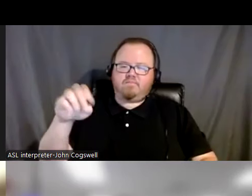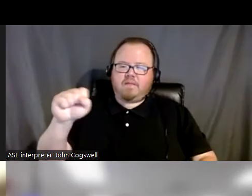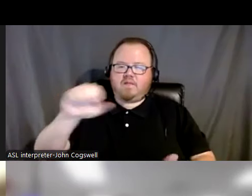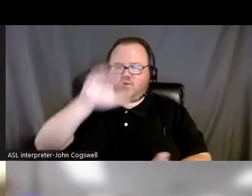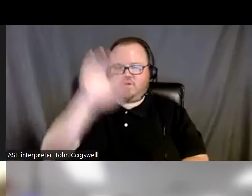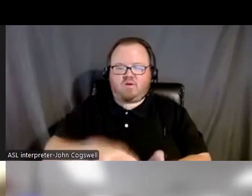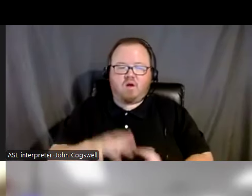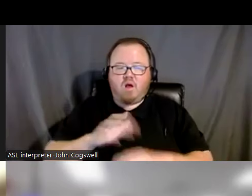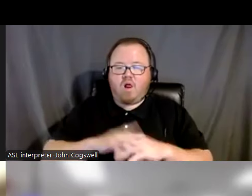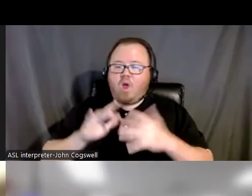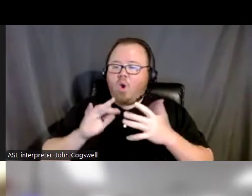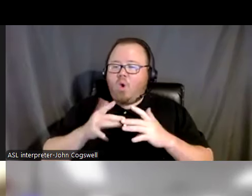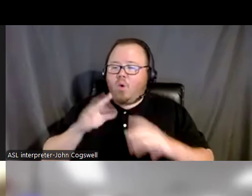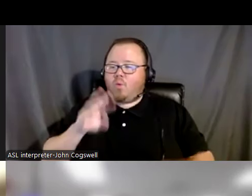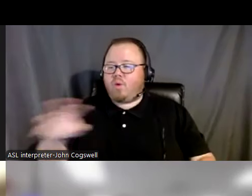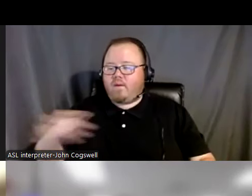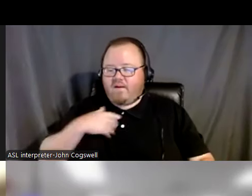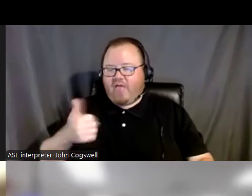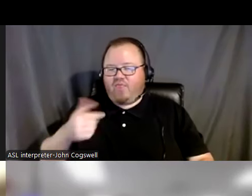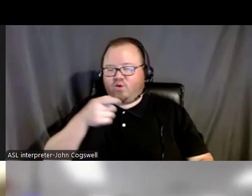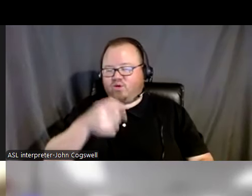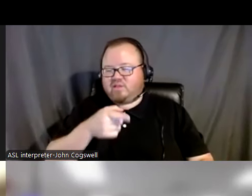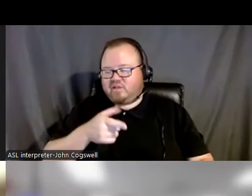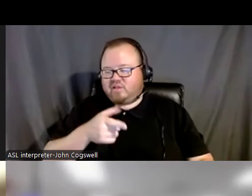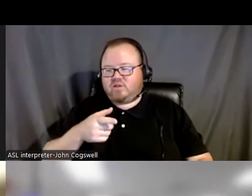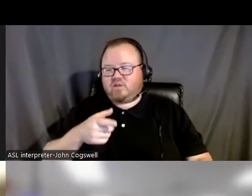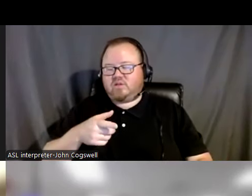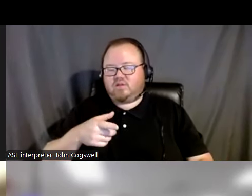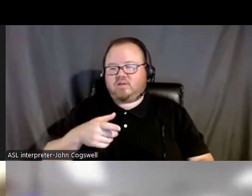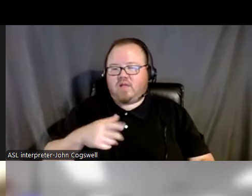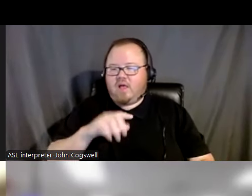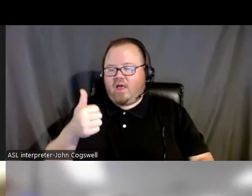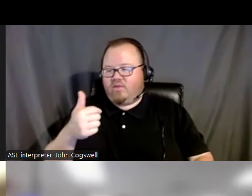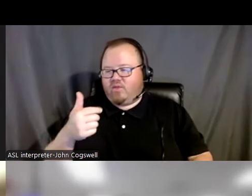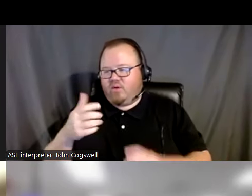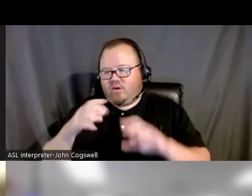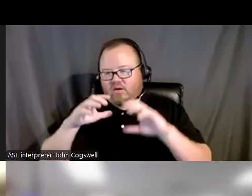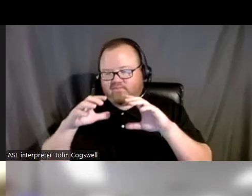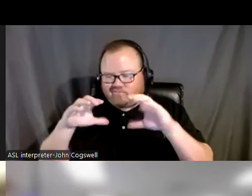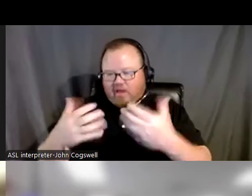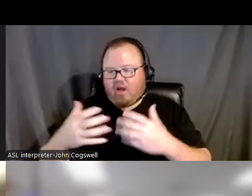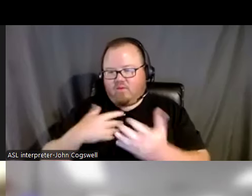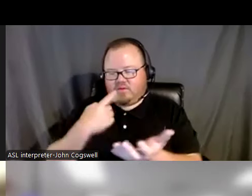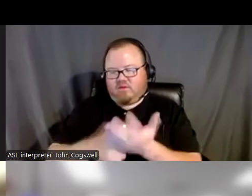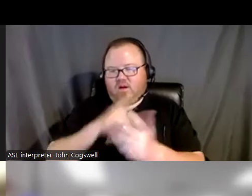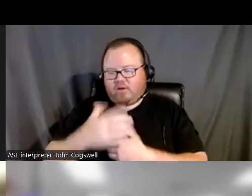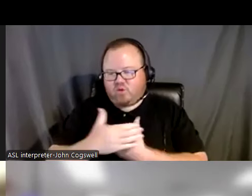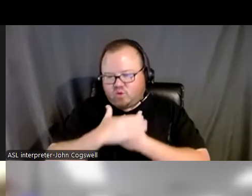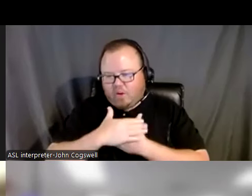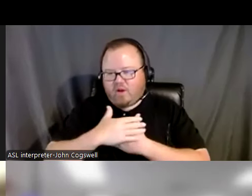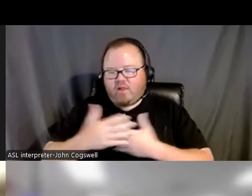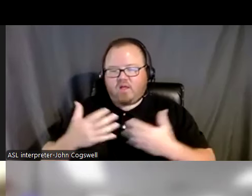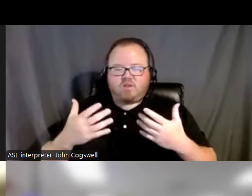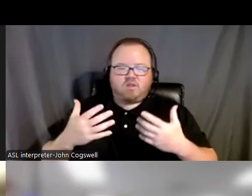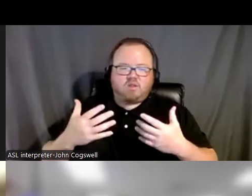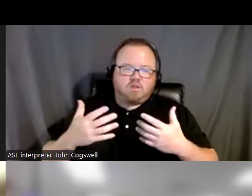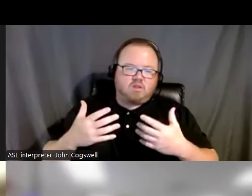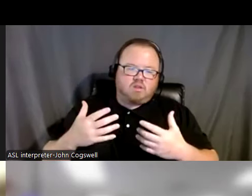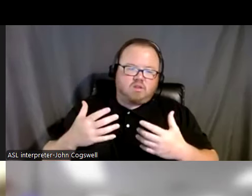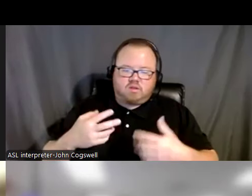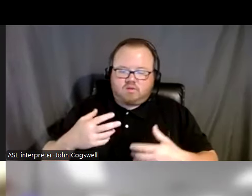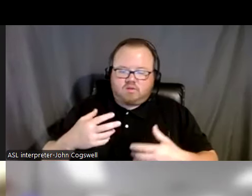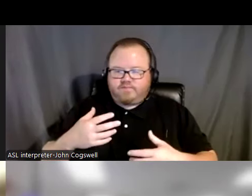the website, this is another issue, or another category that we speak to, strangulation, suffocation. If you go to